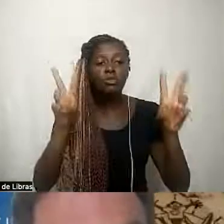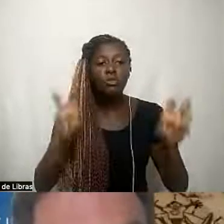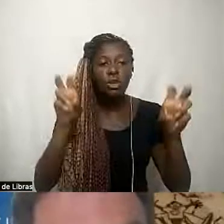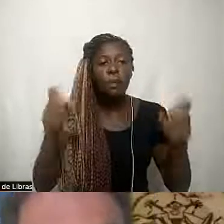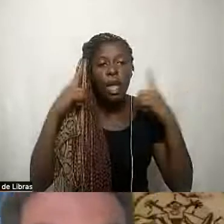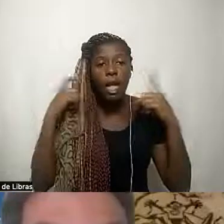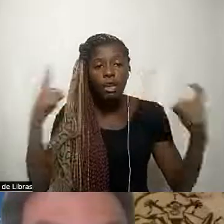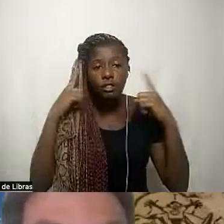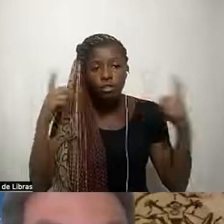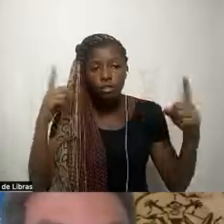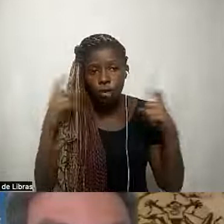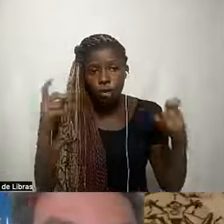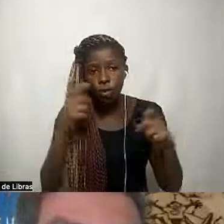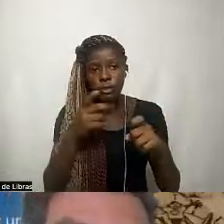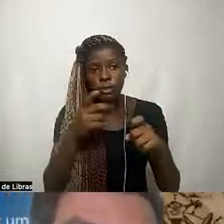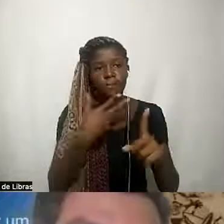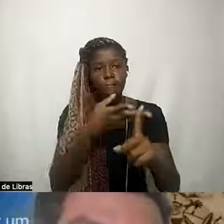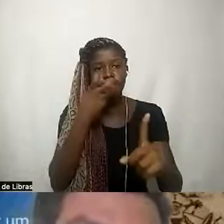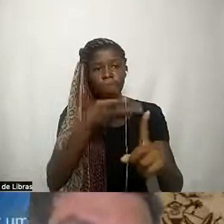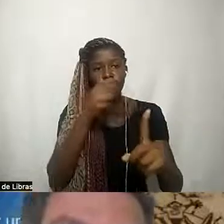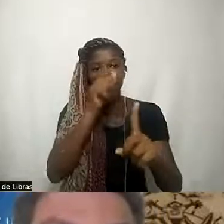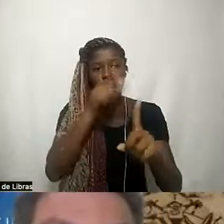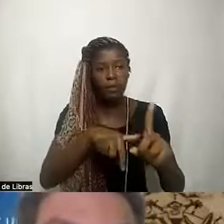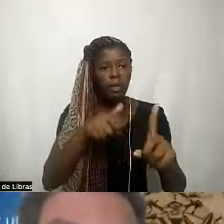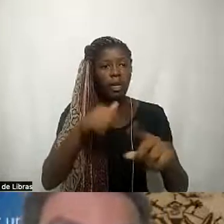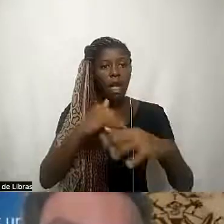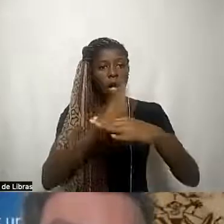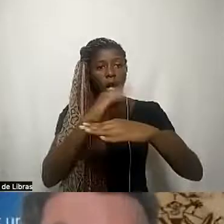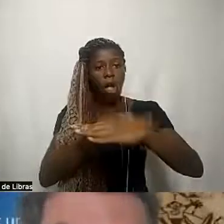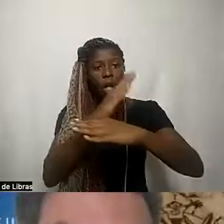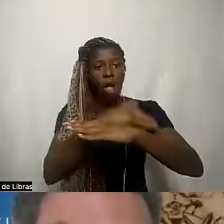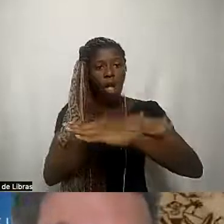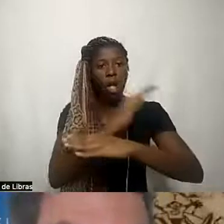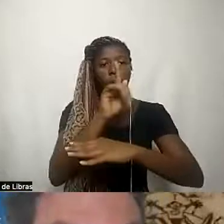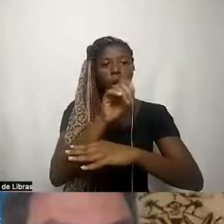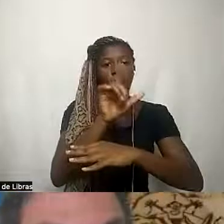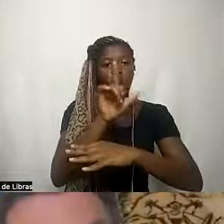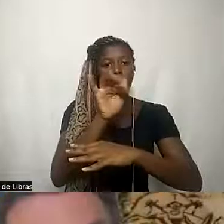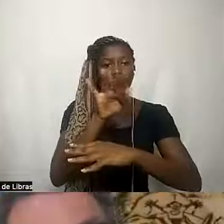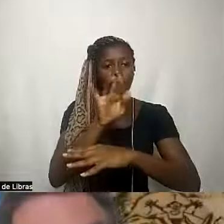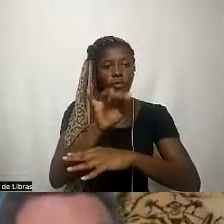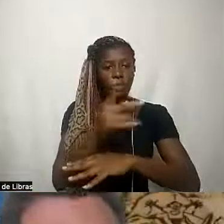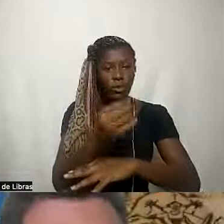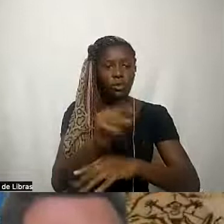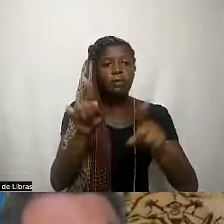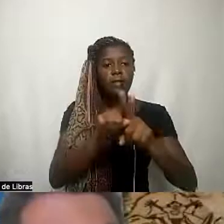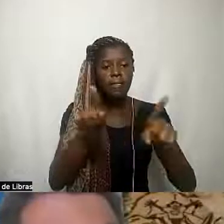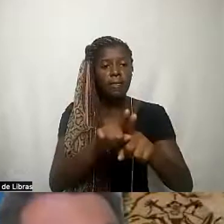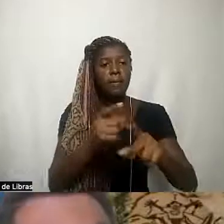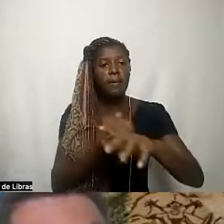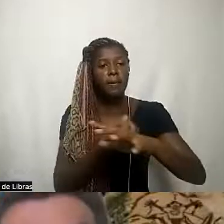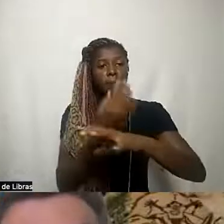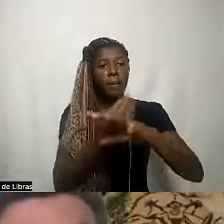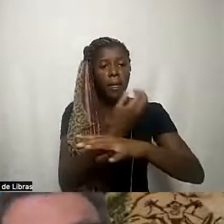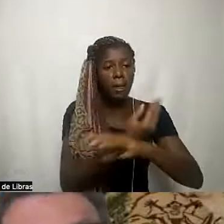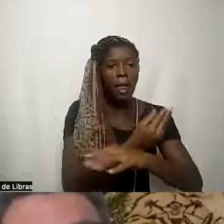the acoustics of dolphins and whales. In a series of papers, there was a